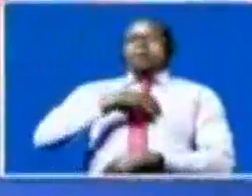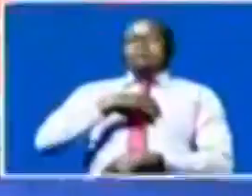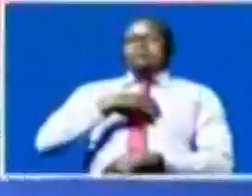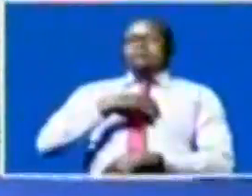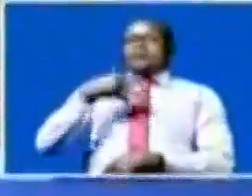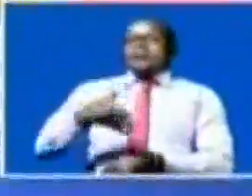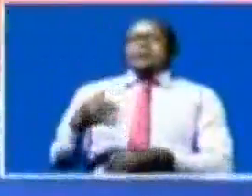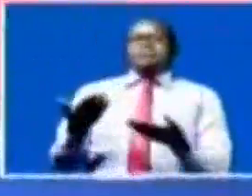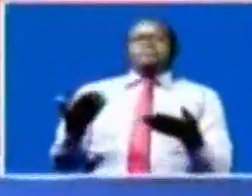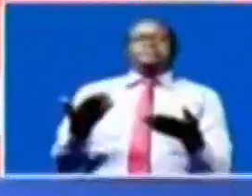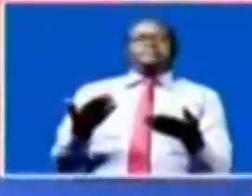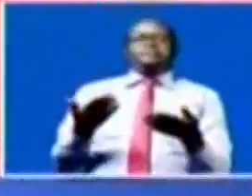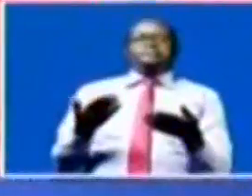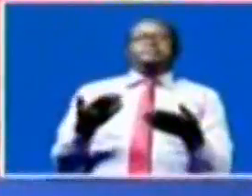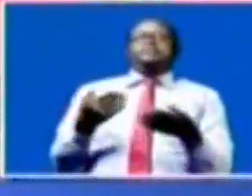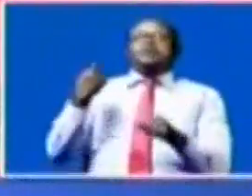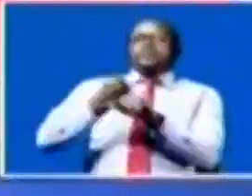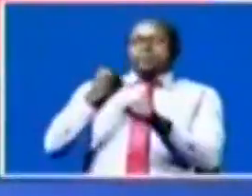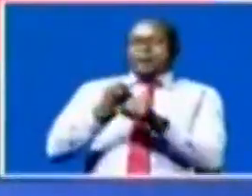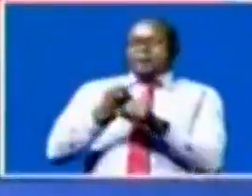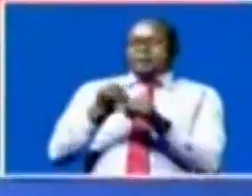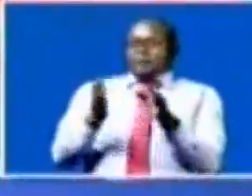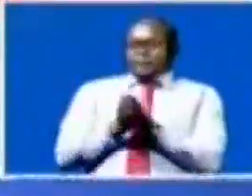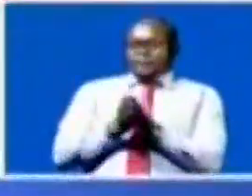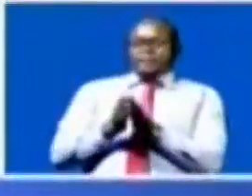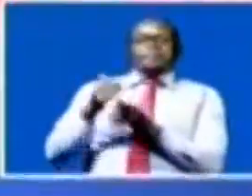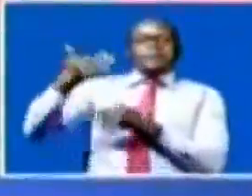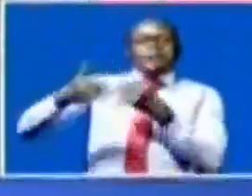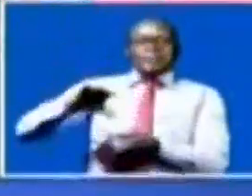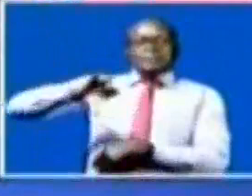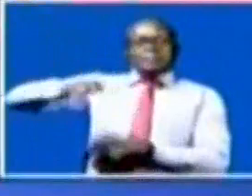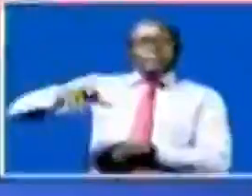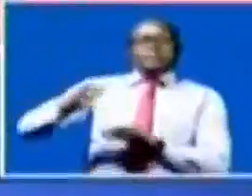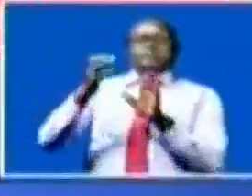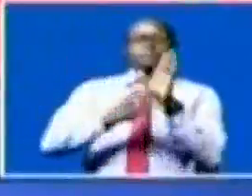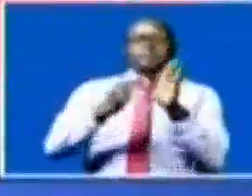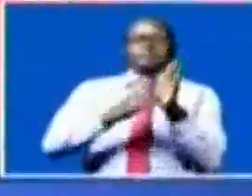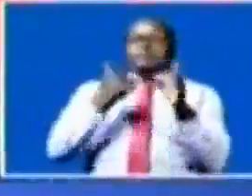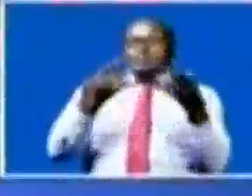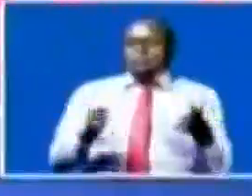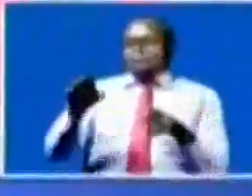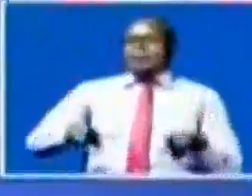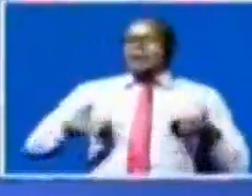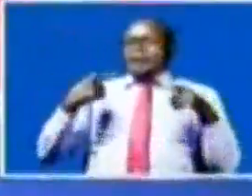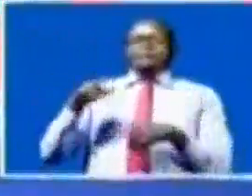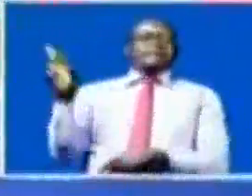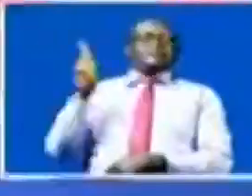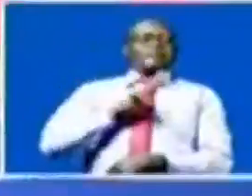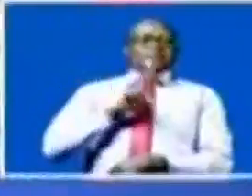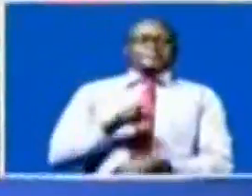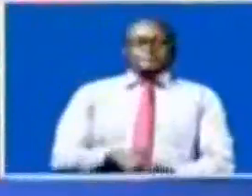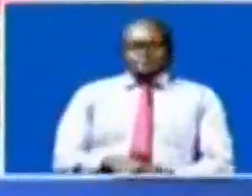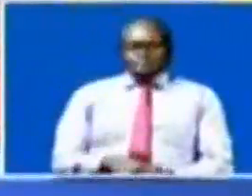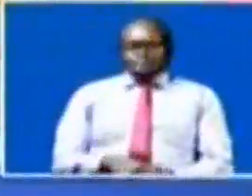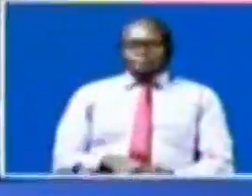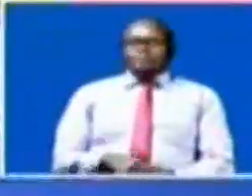his operation base to his Mua home in the neighboring Machakos County, claiming his life was in danger.